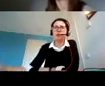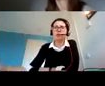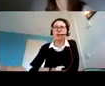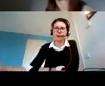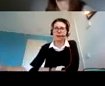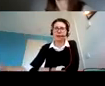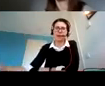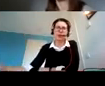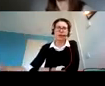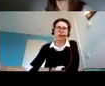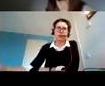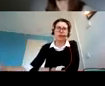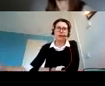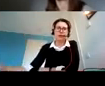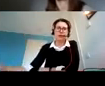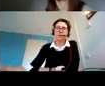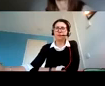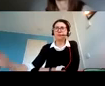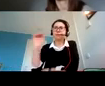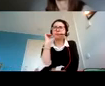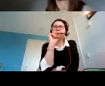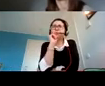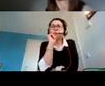now it's fixed, I think. That's perfect. So